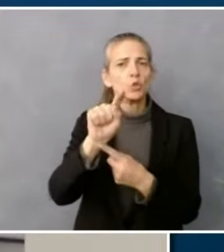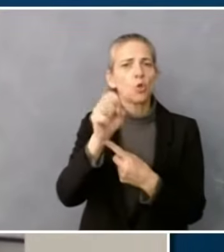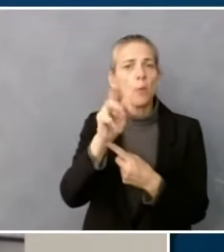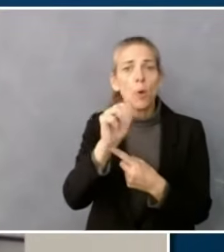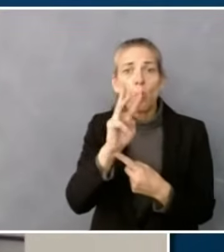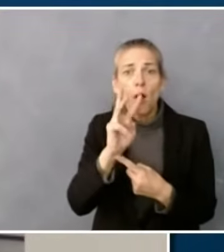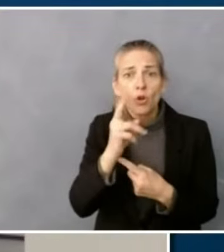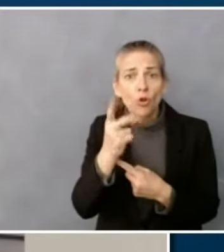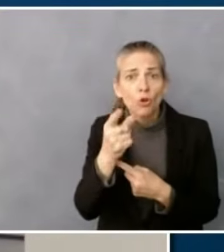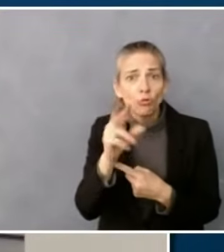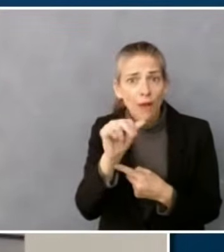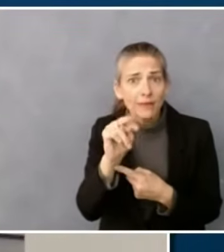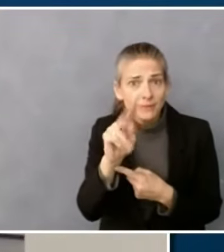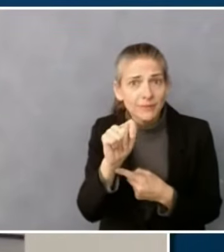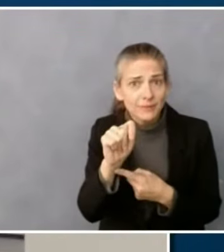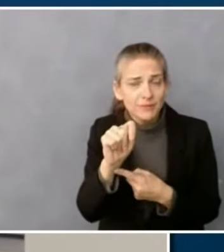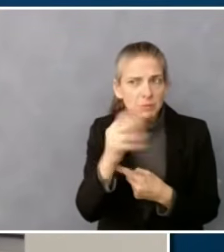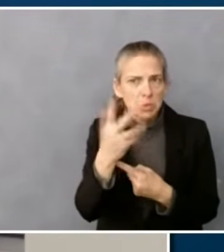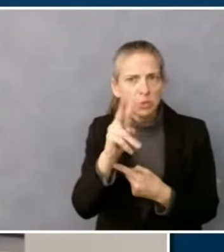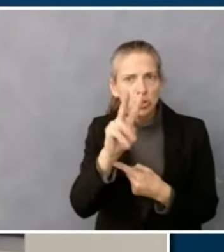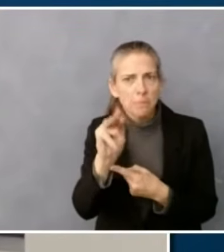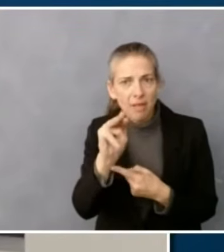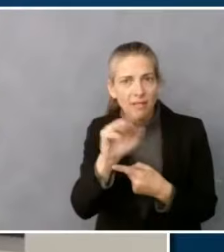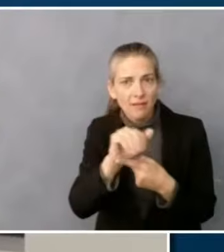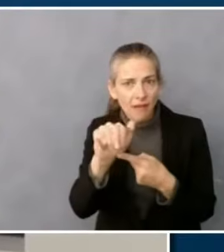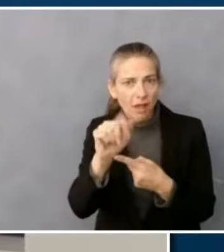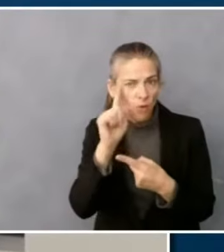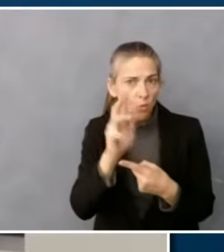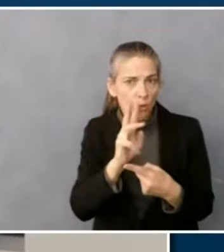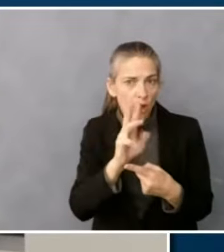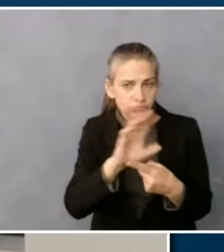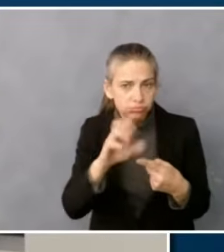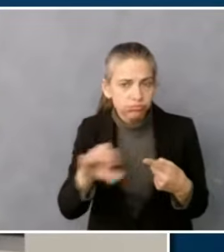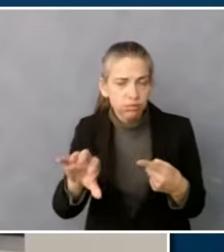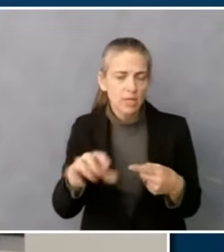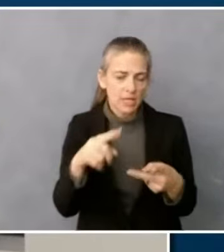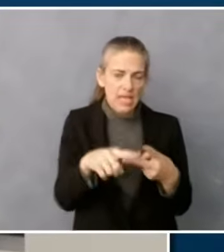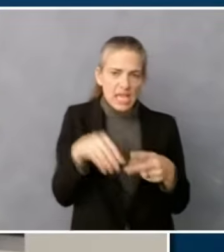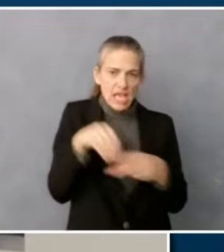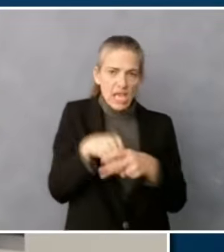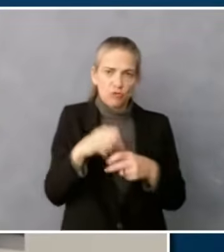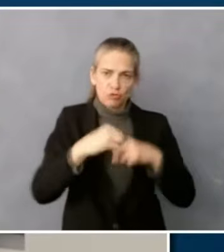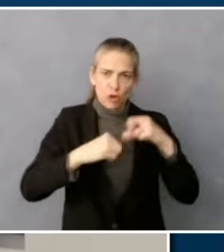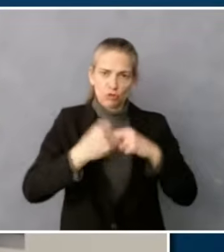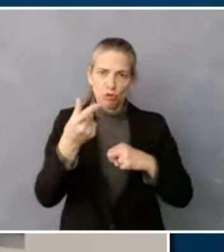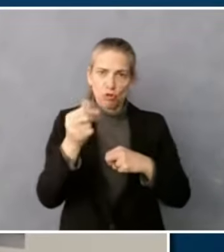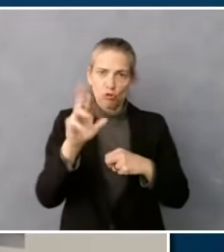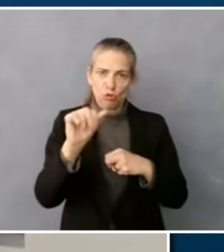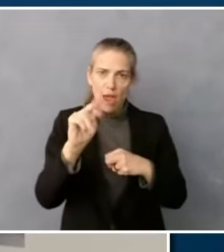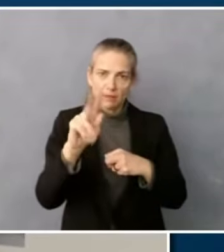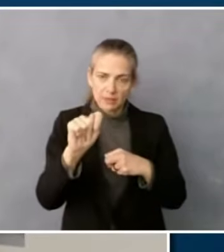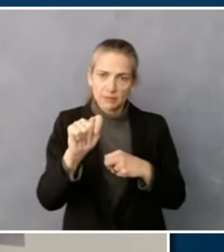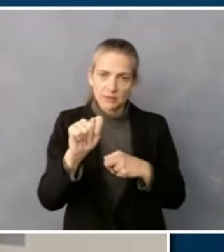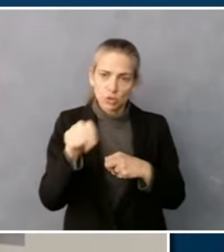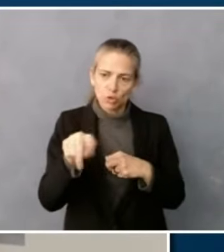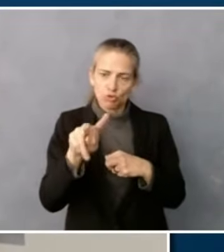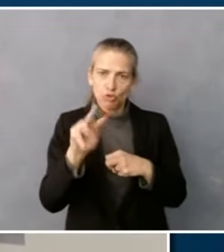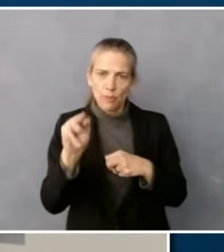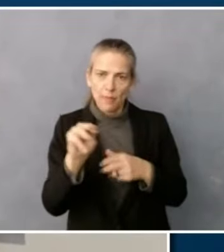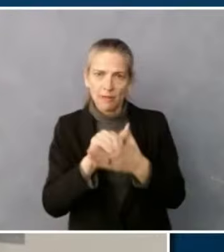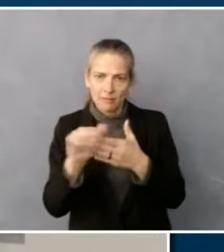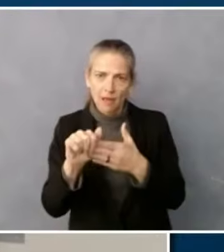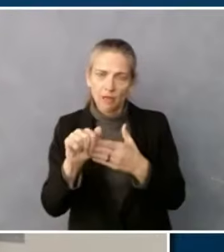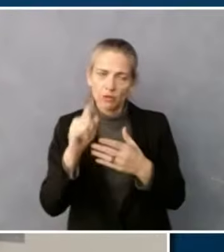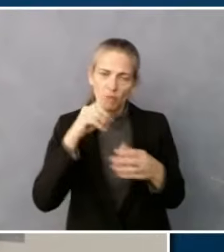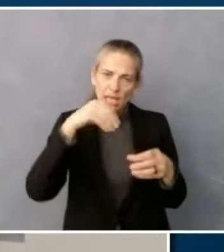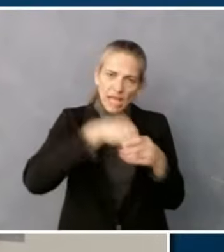it's like close to $2 million, and then we have an infrastructure grant. It's like $2 million, and